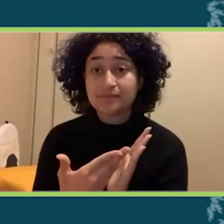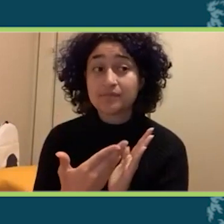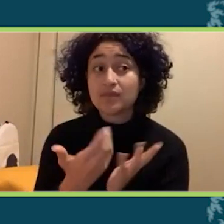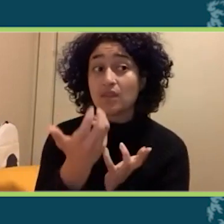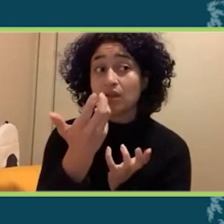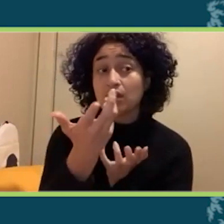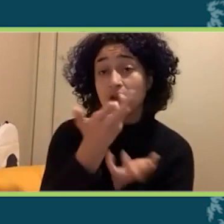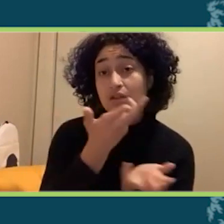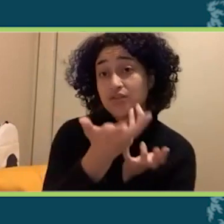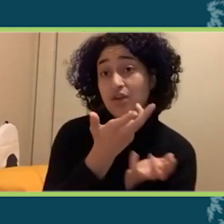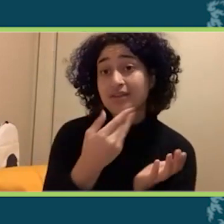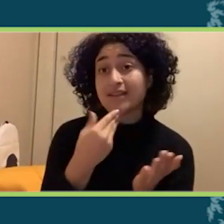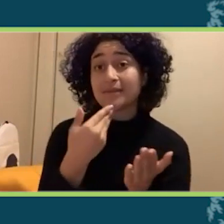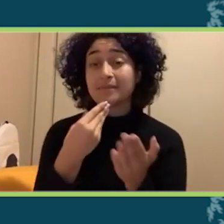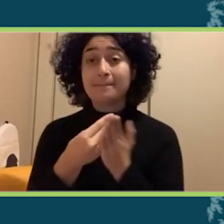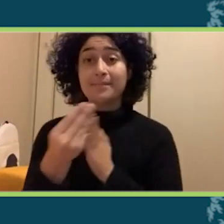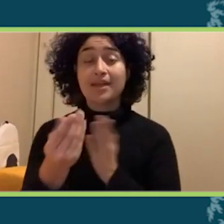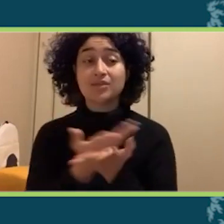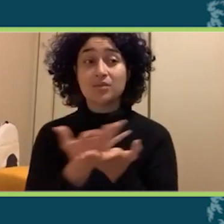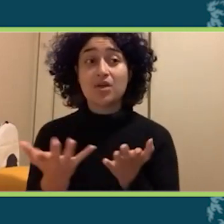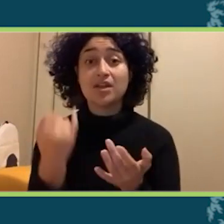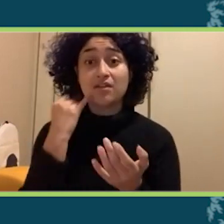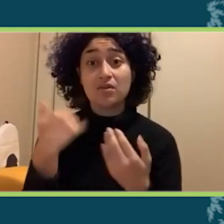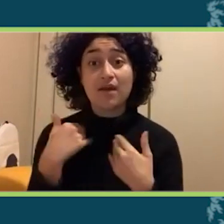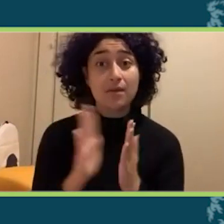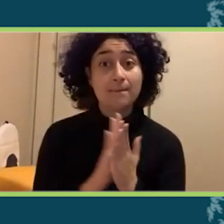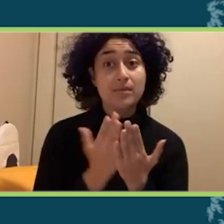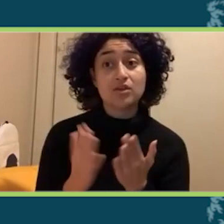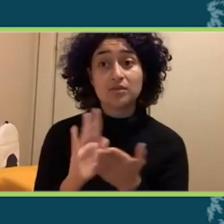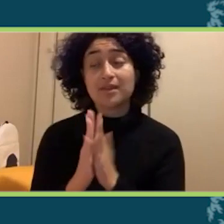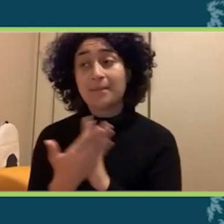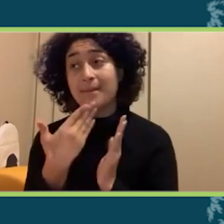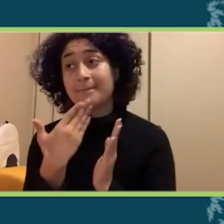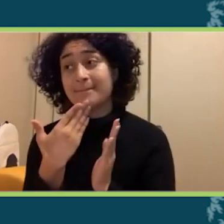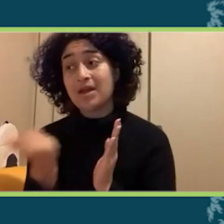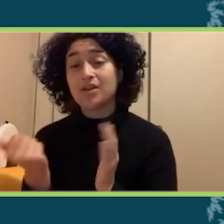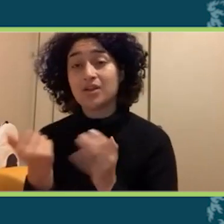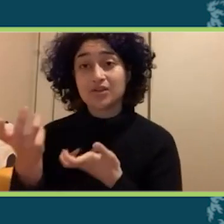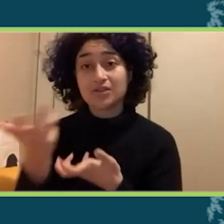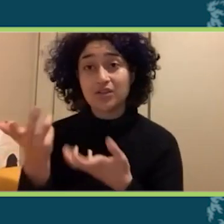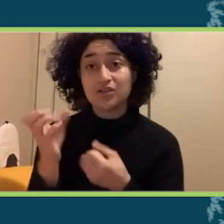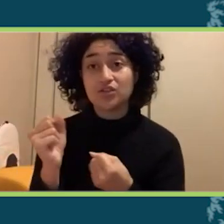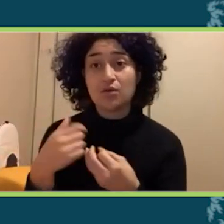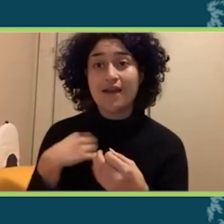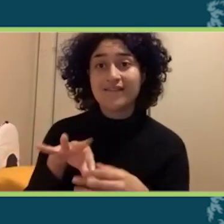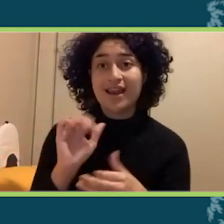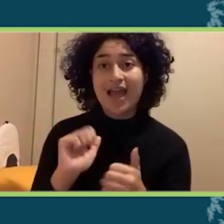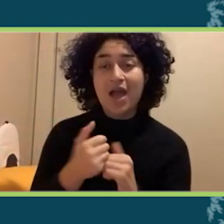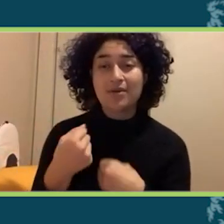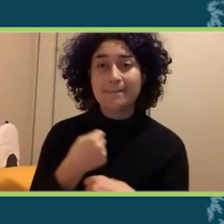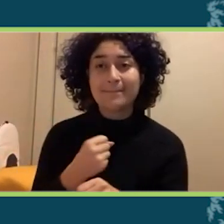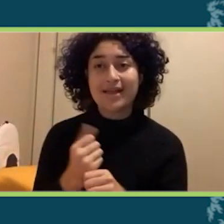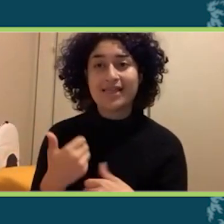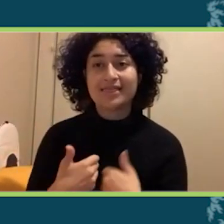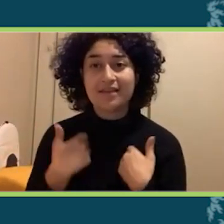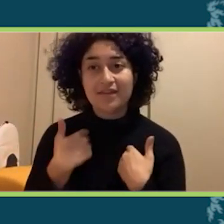pays well. And if you have a book, then you're a better consultant. So I figured out how to make a living while doing what I wanted, like that didn't